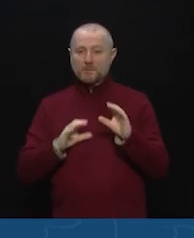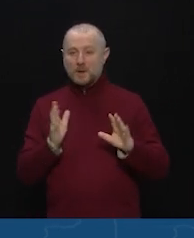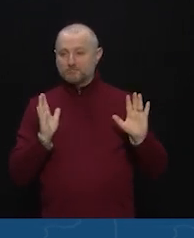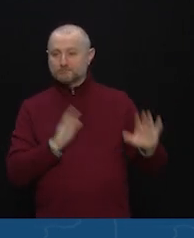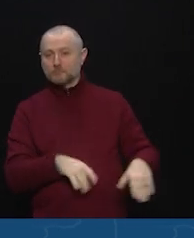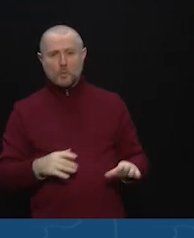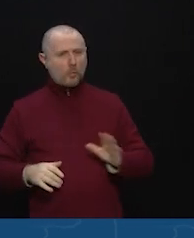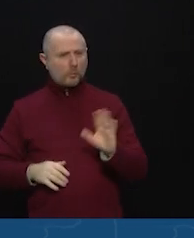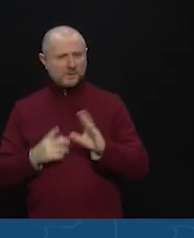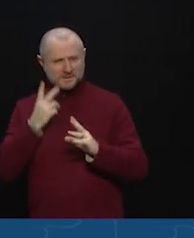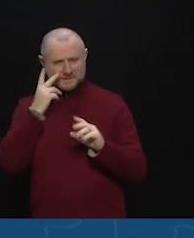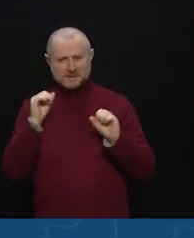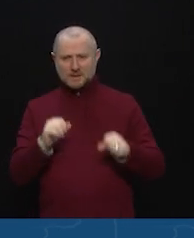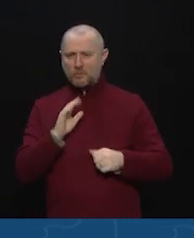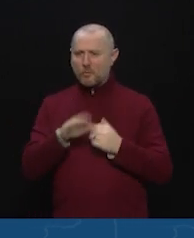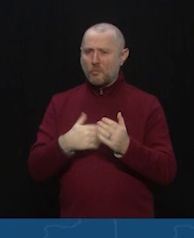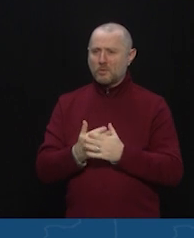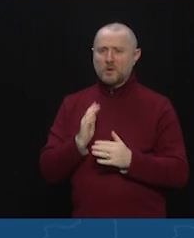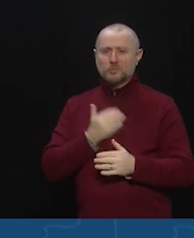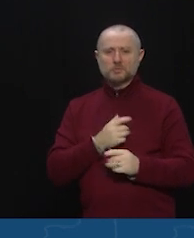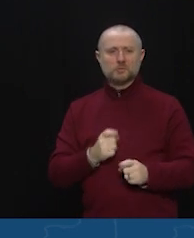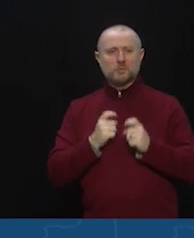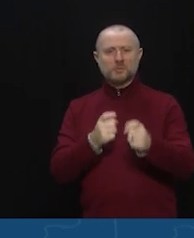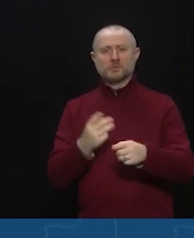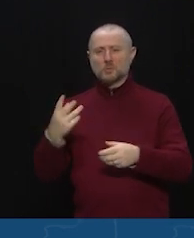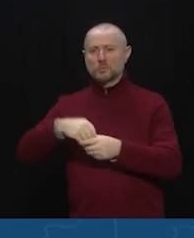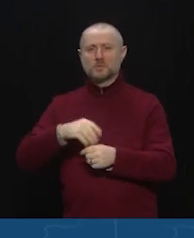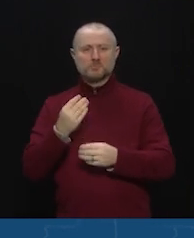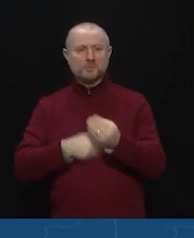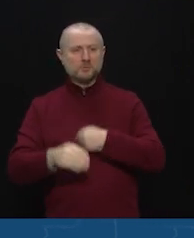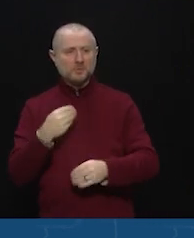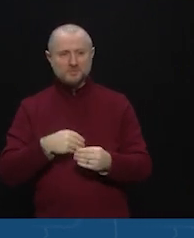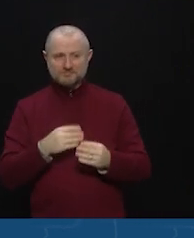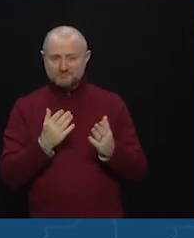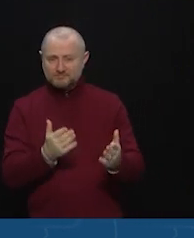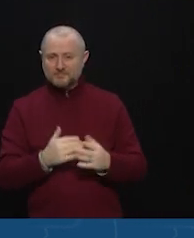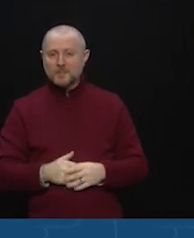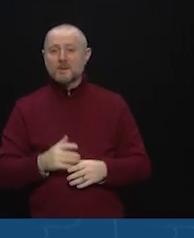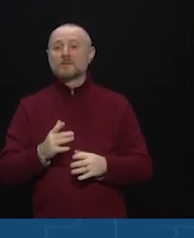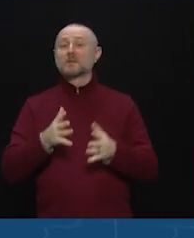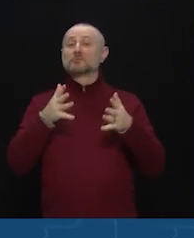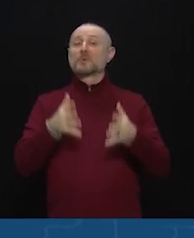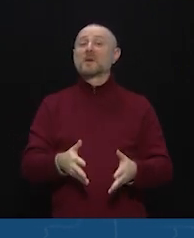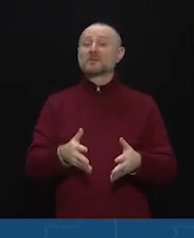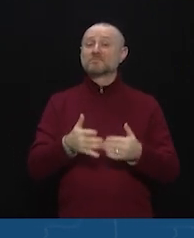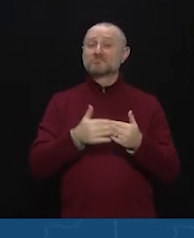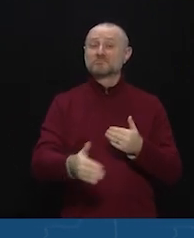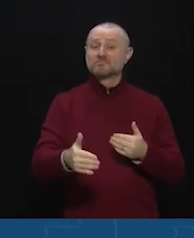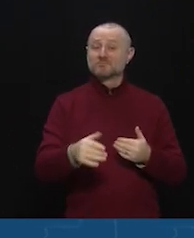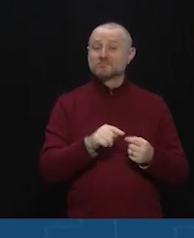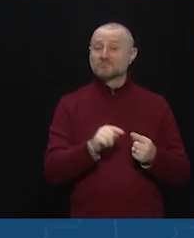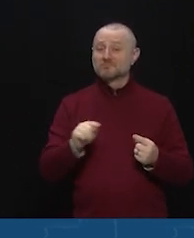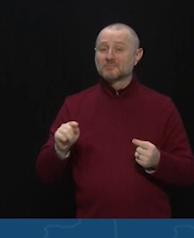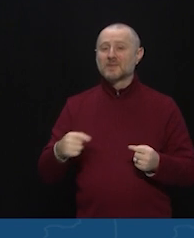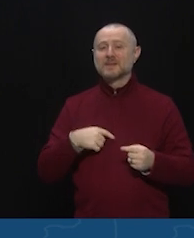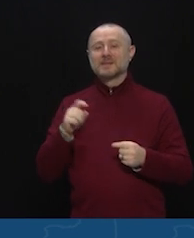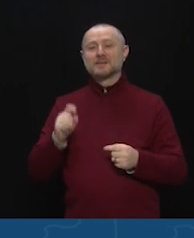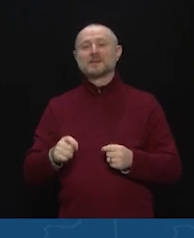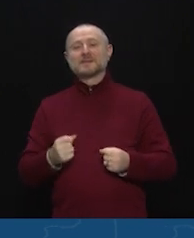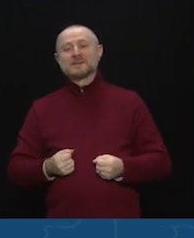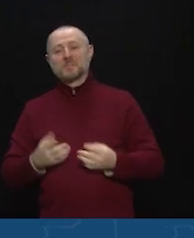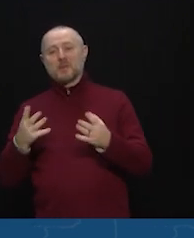the spending that is in this budget. The remainder of the 5.1 fund had to be spent by December 31st, and then we